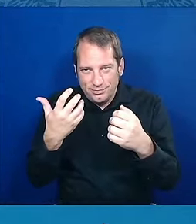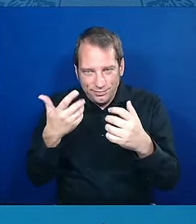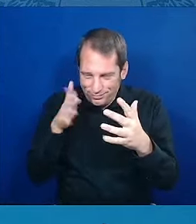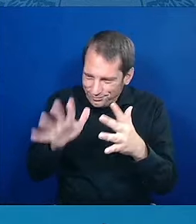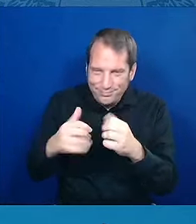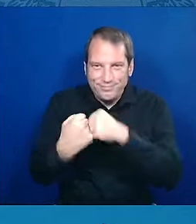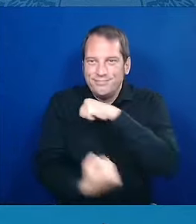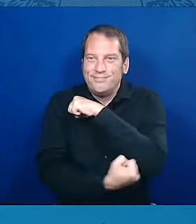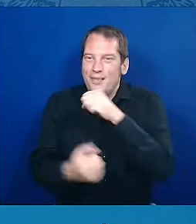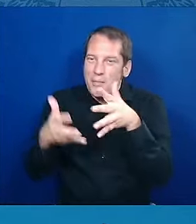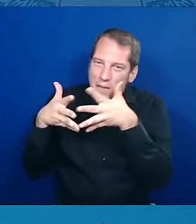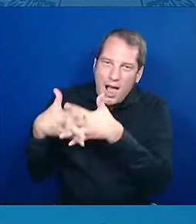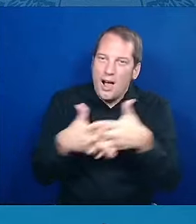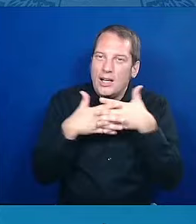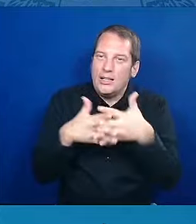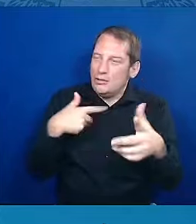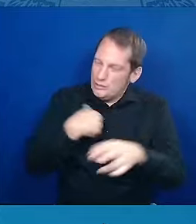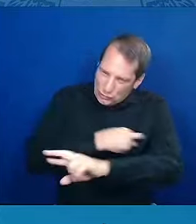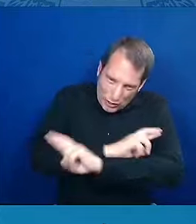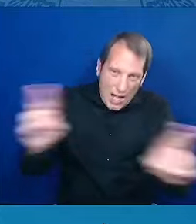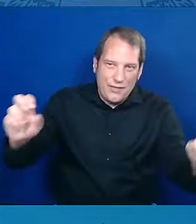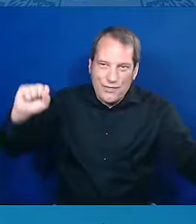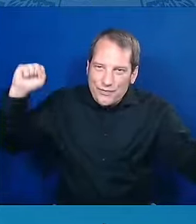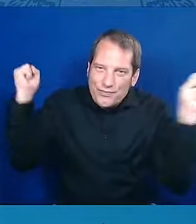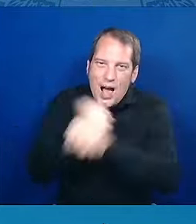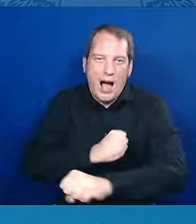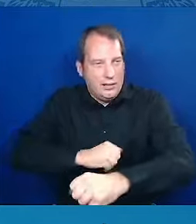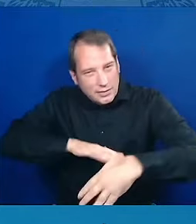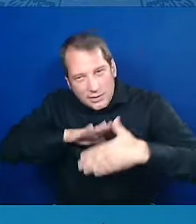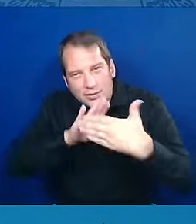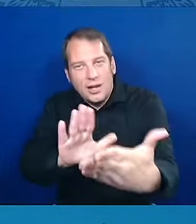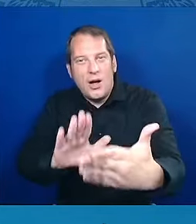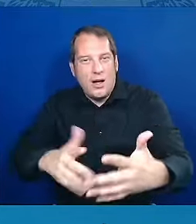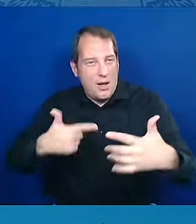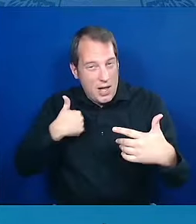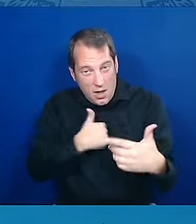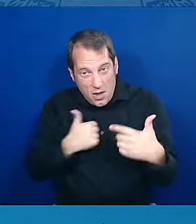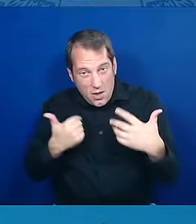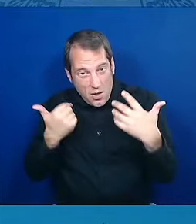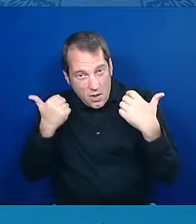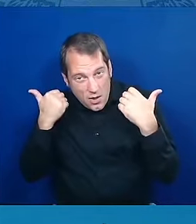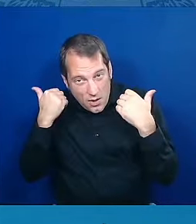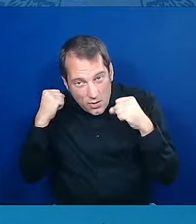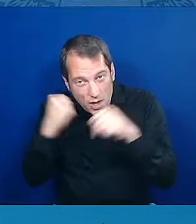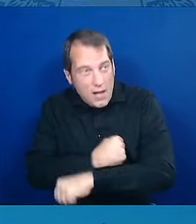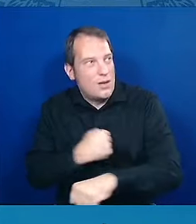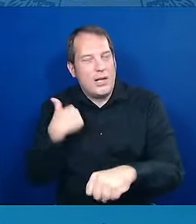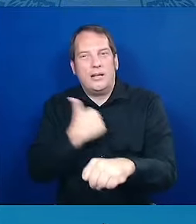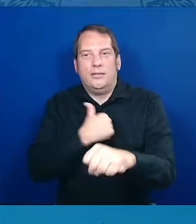And when we fight, we win. God bless you, and God bless the United States.